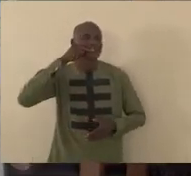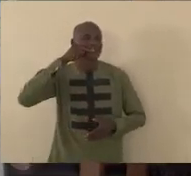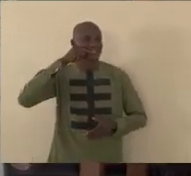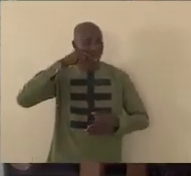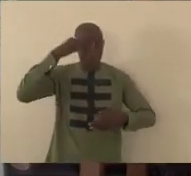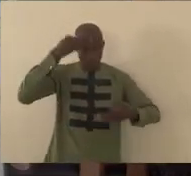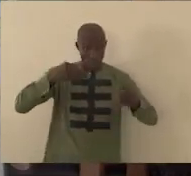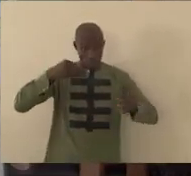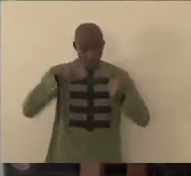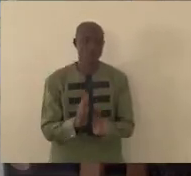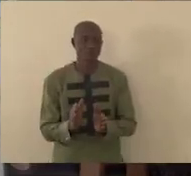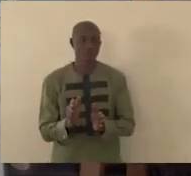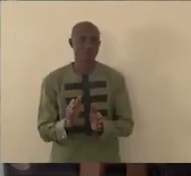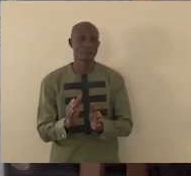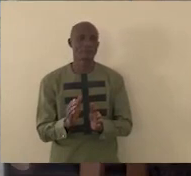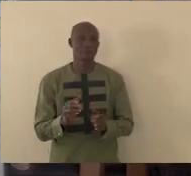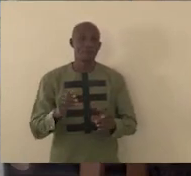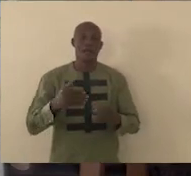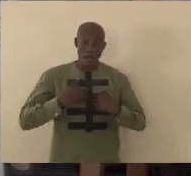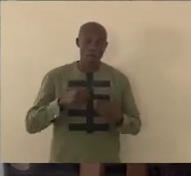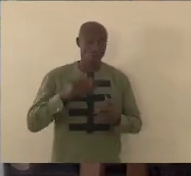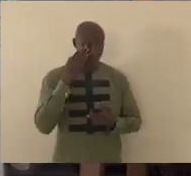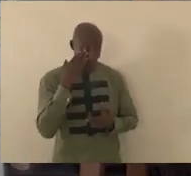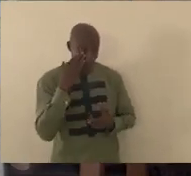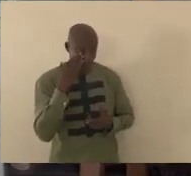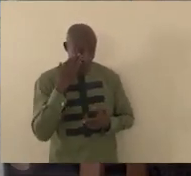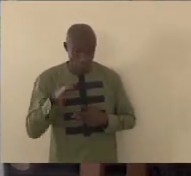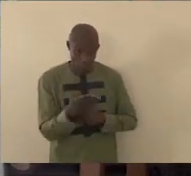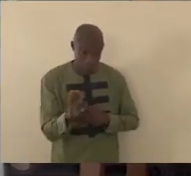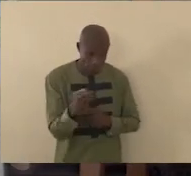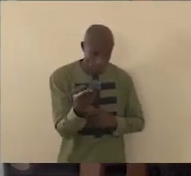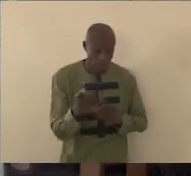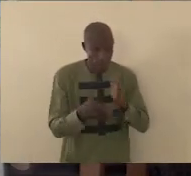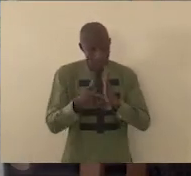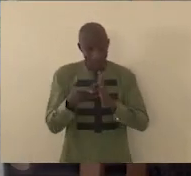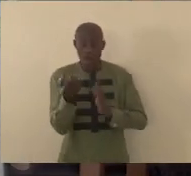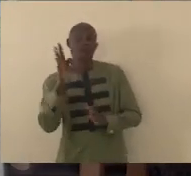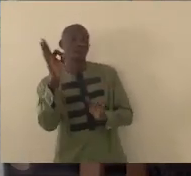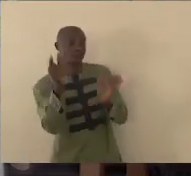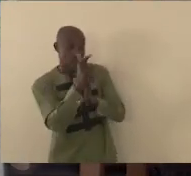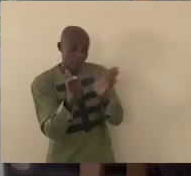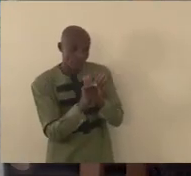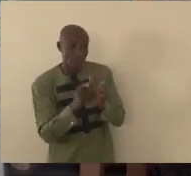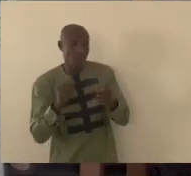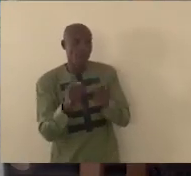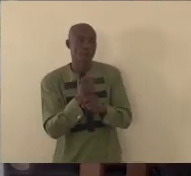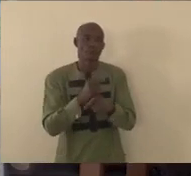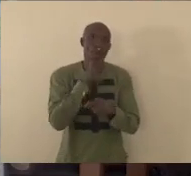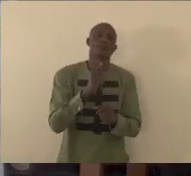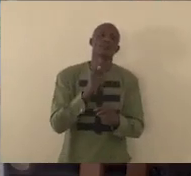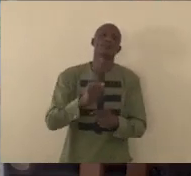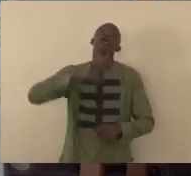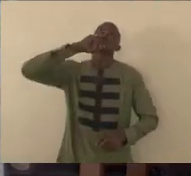Nigerian judges ought to constantly beware of the manipulation of technicalities of the law to ensure the dispensation